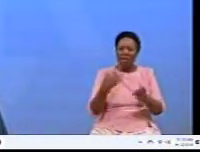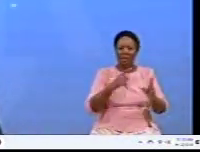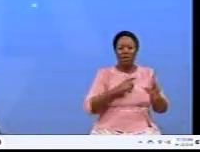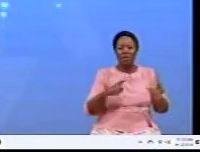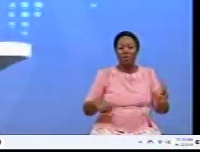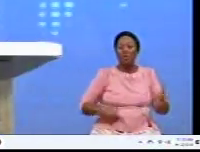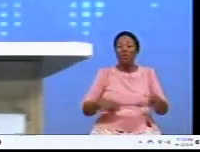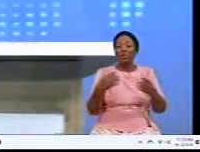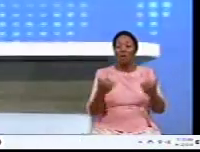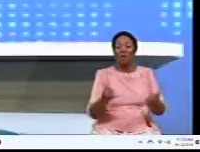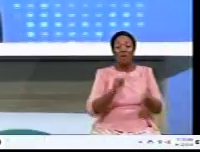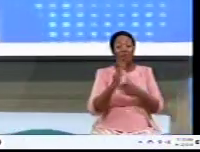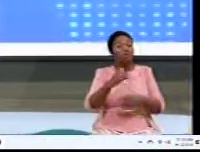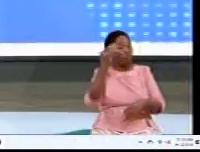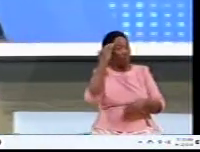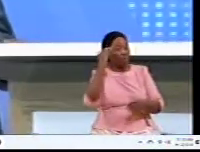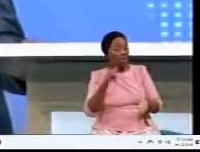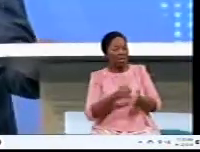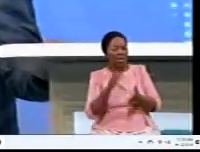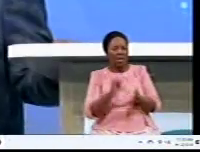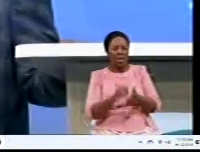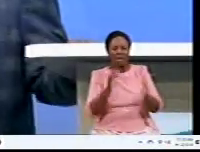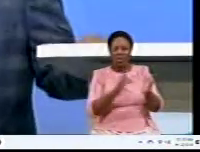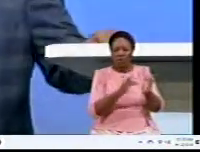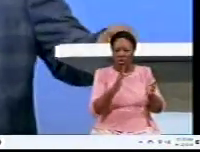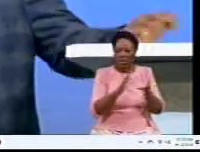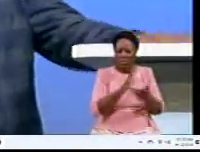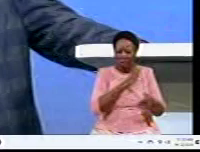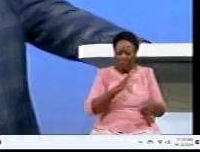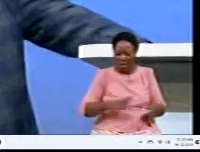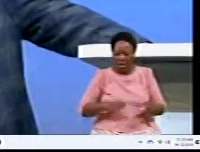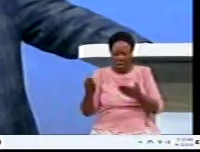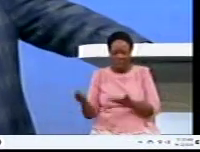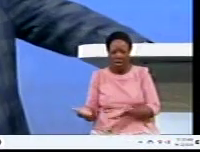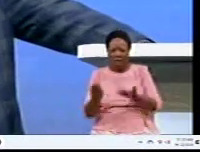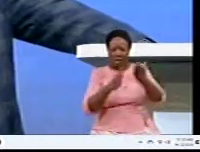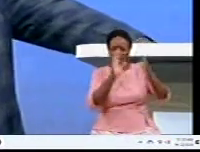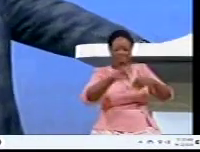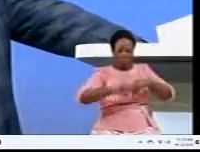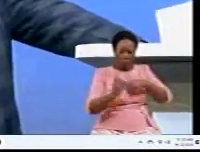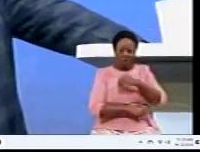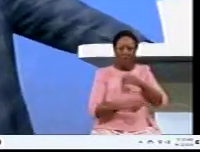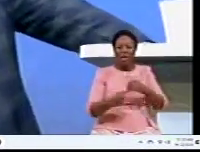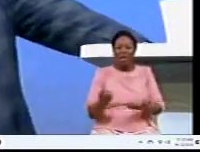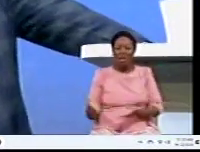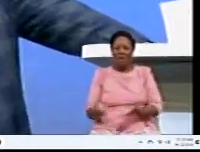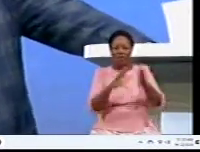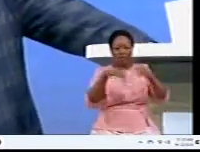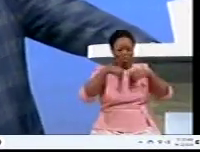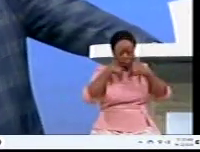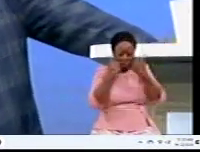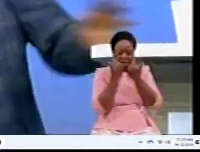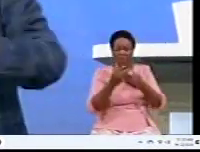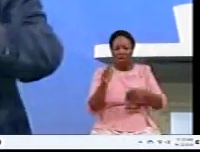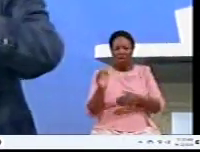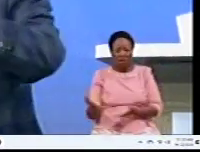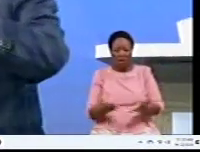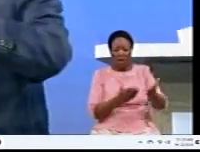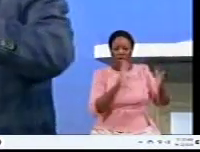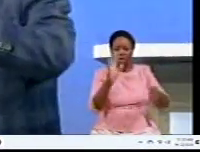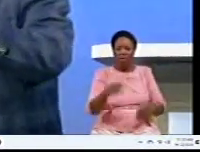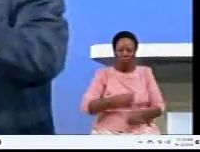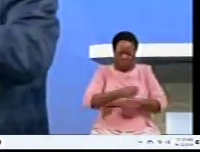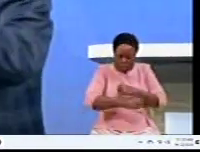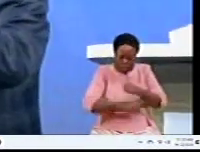that you realize that Jesus bore your punishment, he bore your shame, he bore your